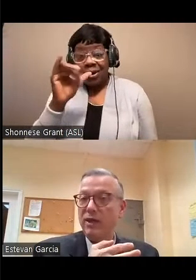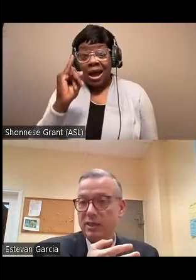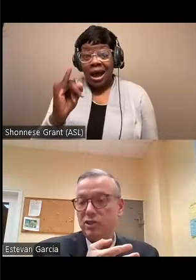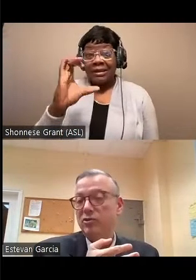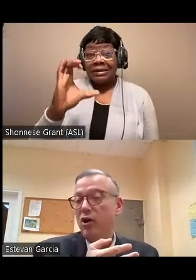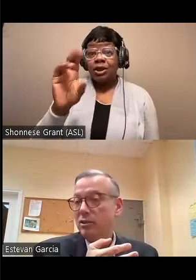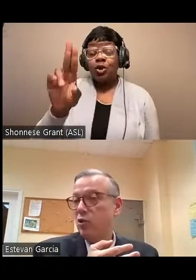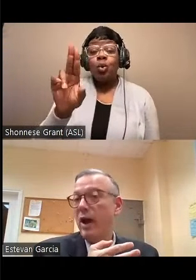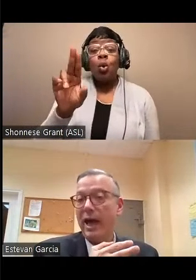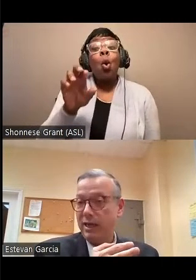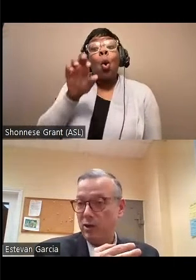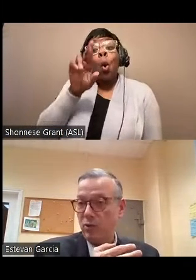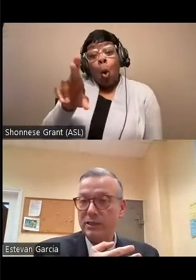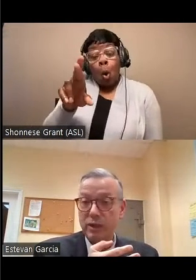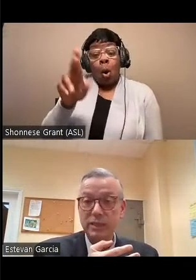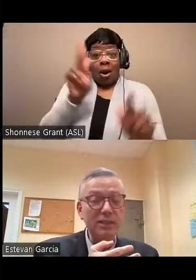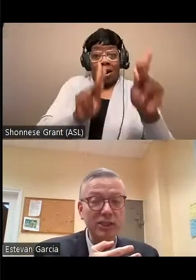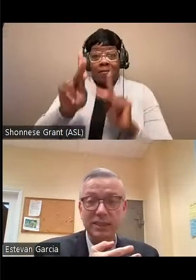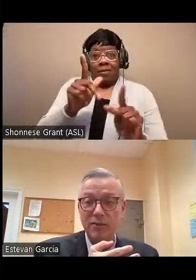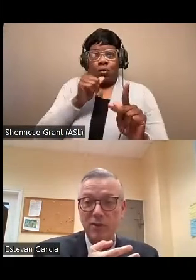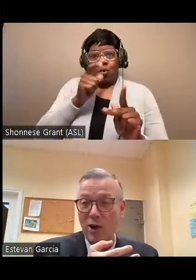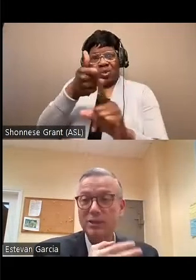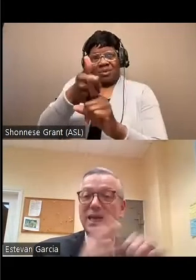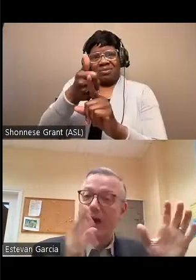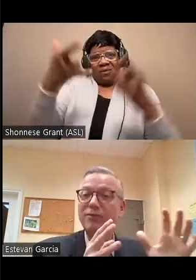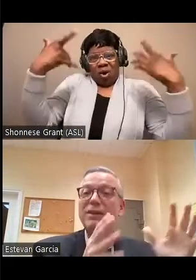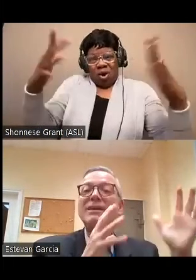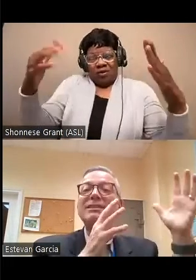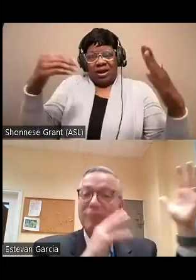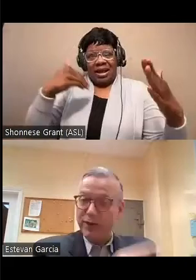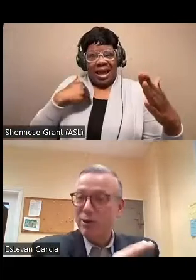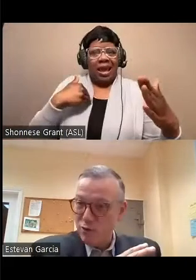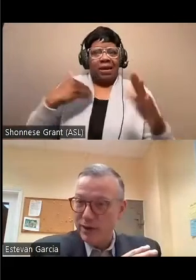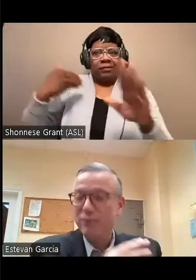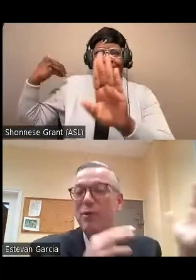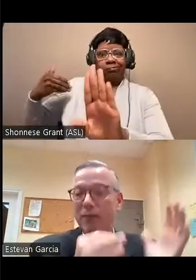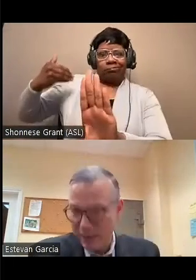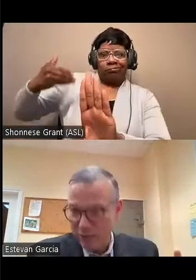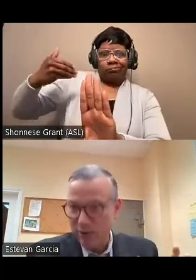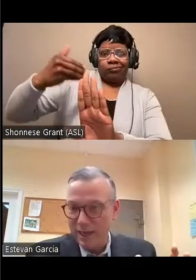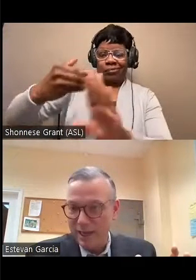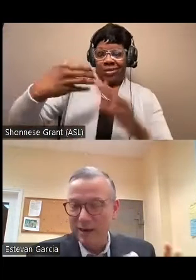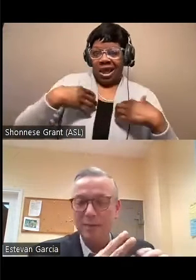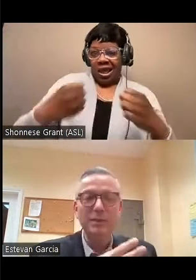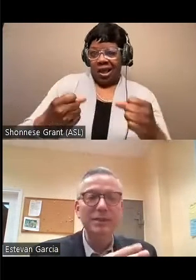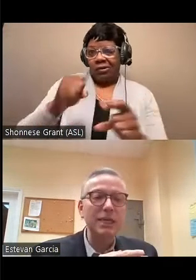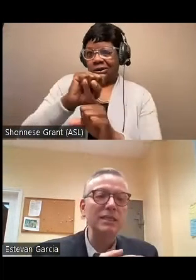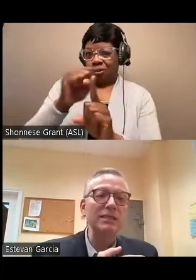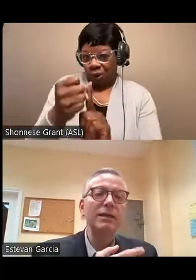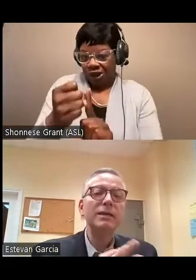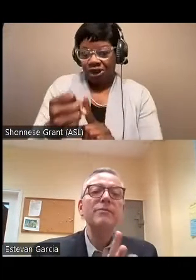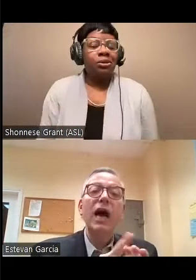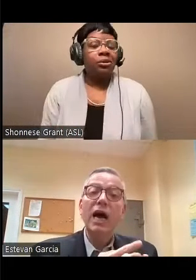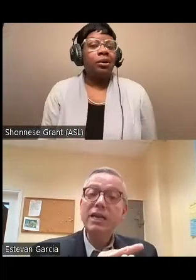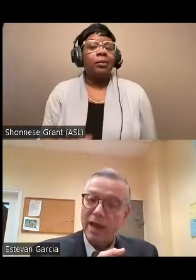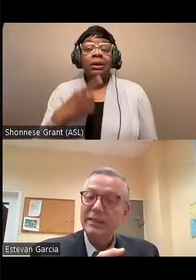underlying health conditions also at increased risk, just like they are to have severe COVID if you have an underlying